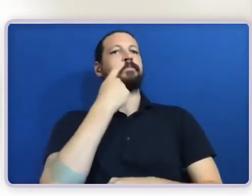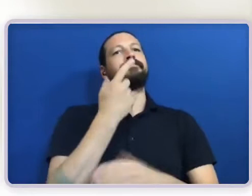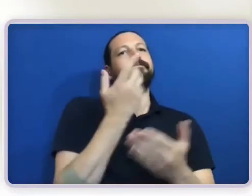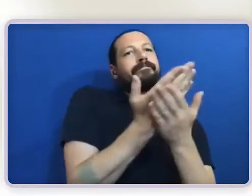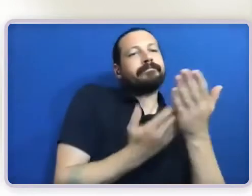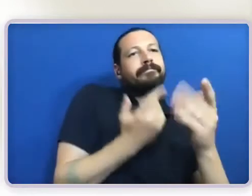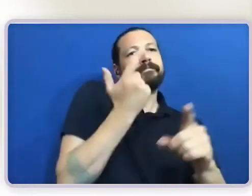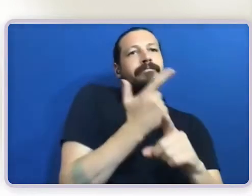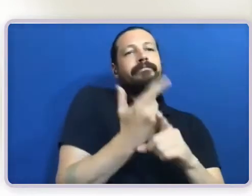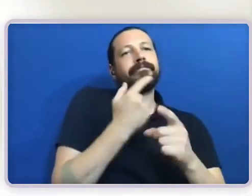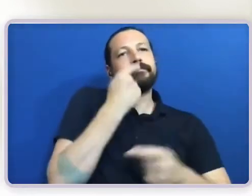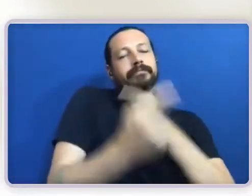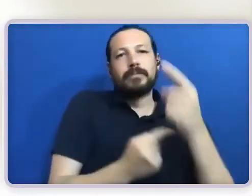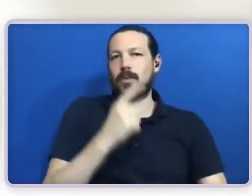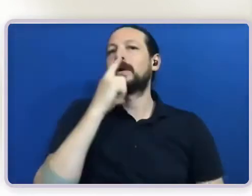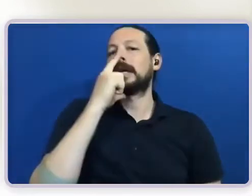hearings.